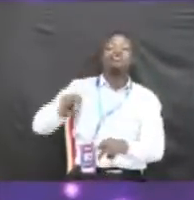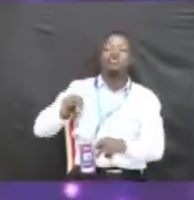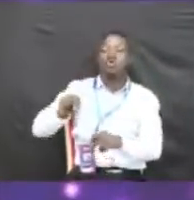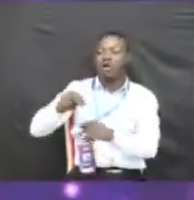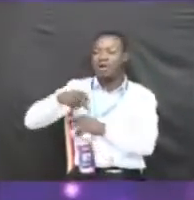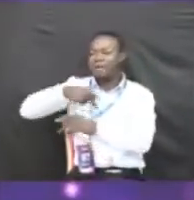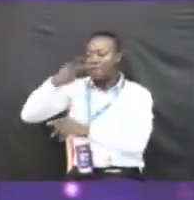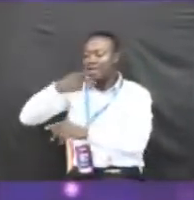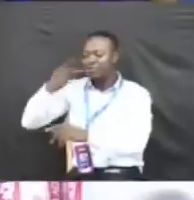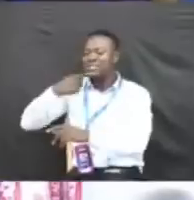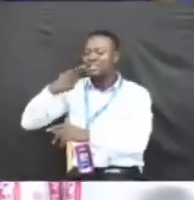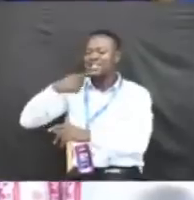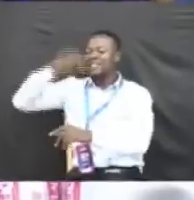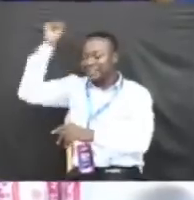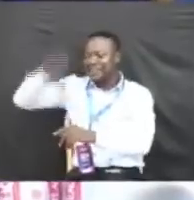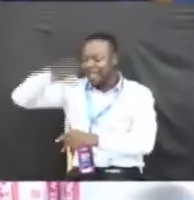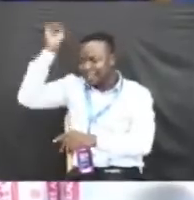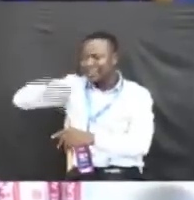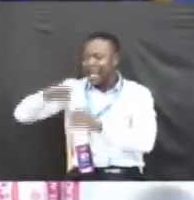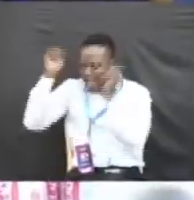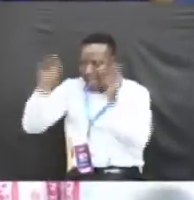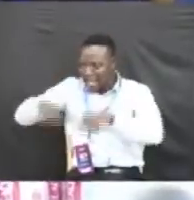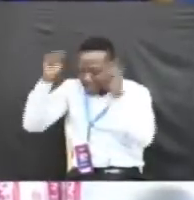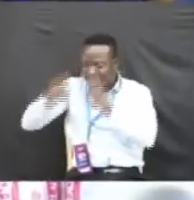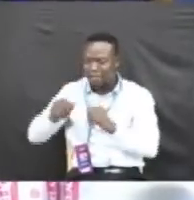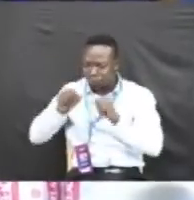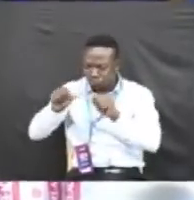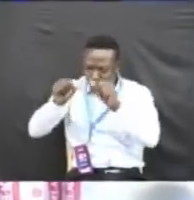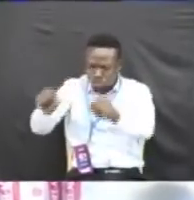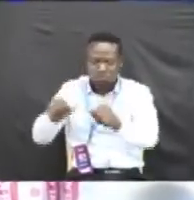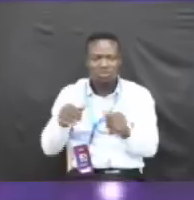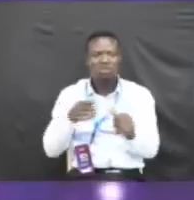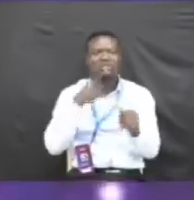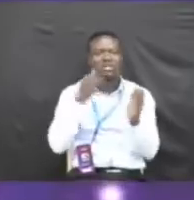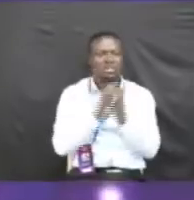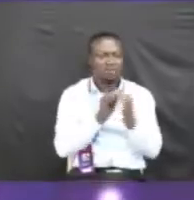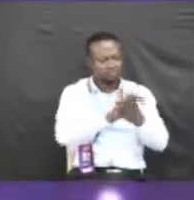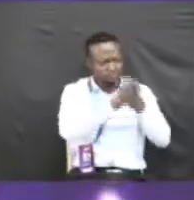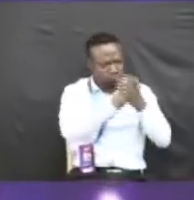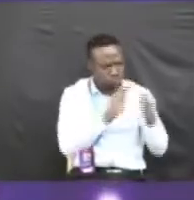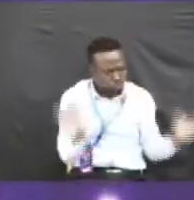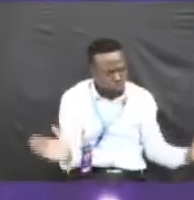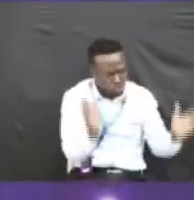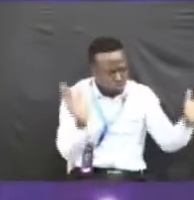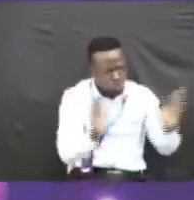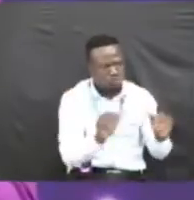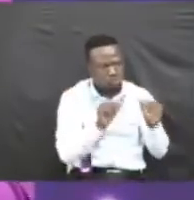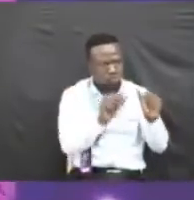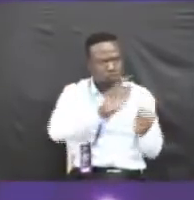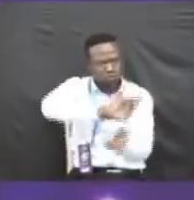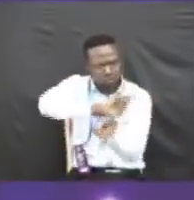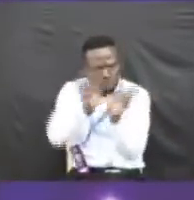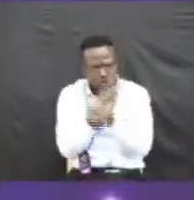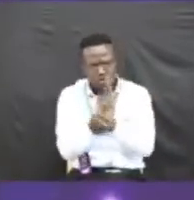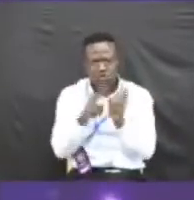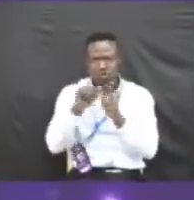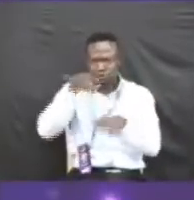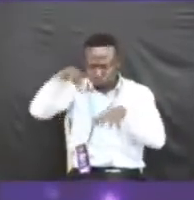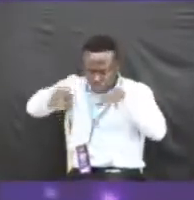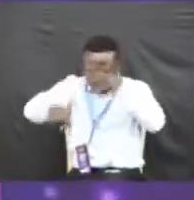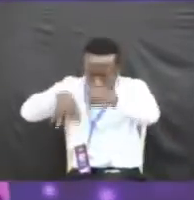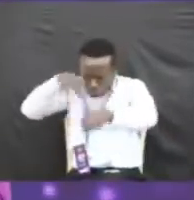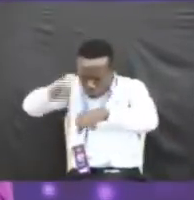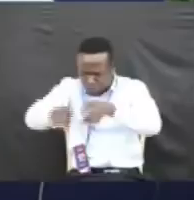testimony. And I want to encourage you to keep it up and to reposition yourself taking that into